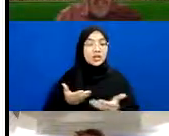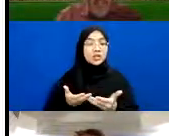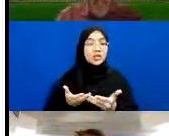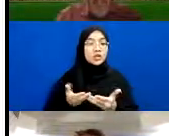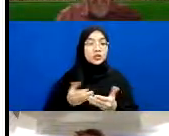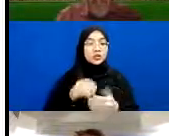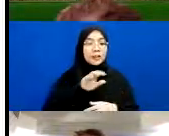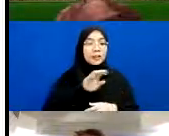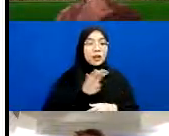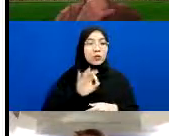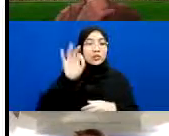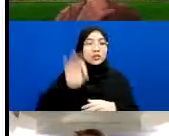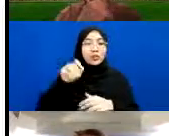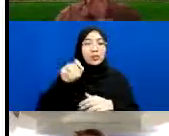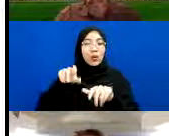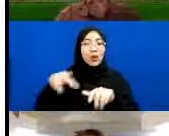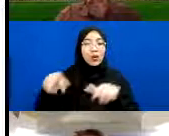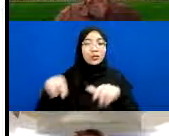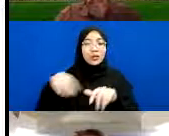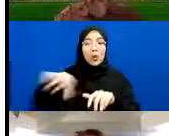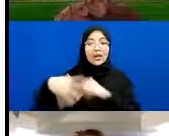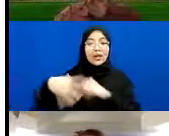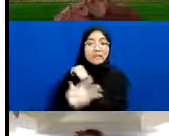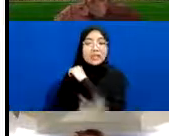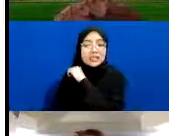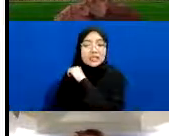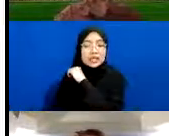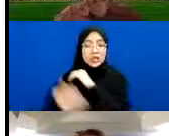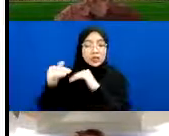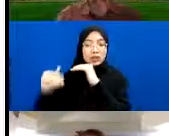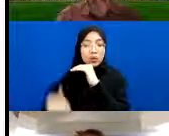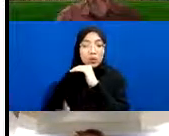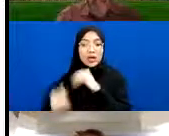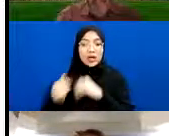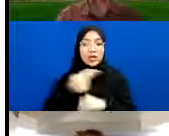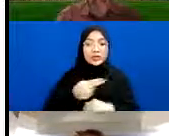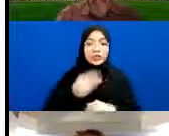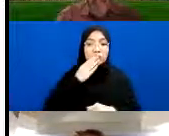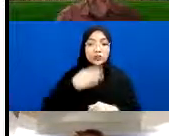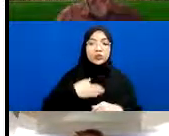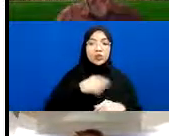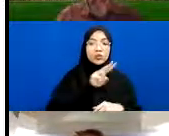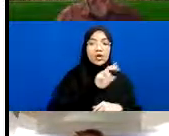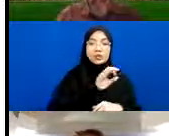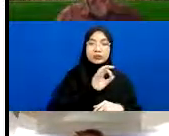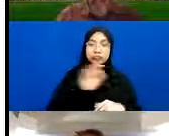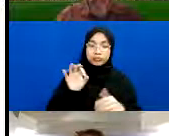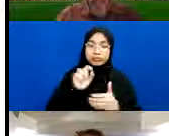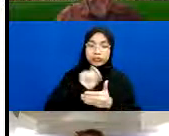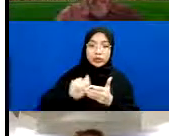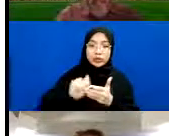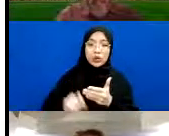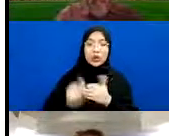in the population, a large number of uneducated Indonesians are students with disability. Teachers' knowledge of the condition